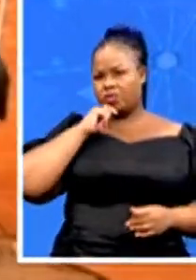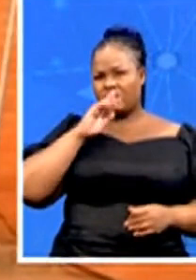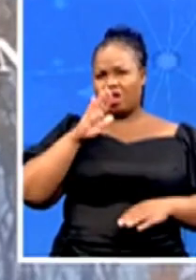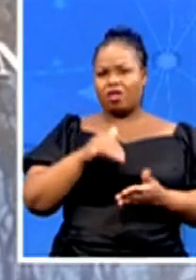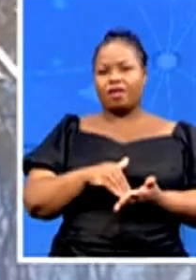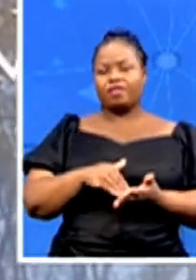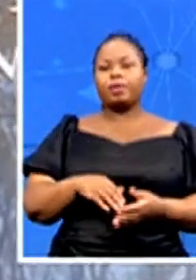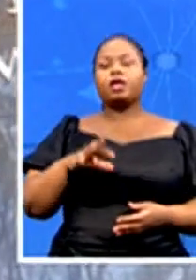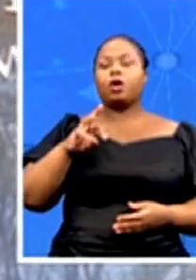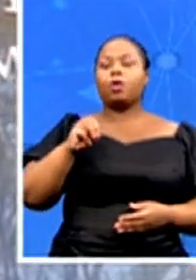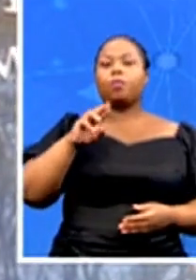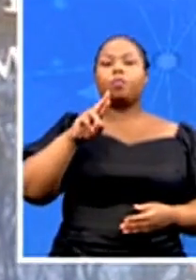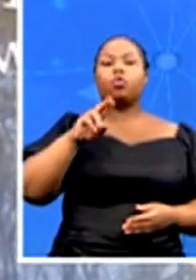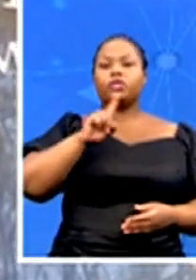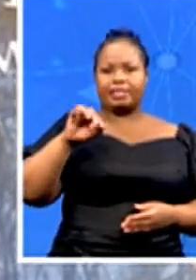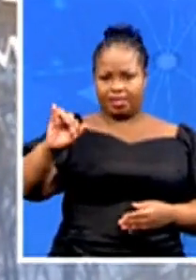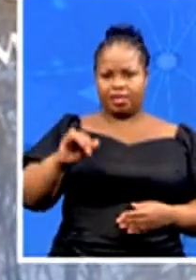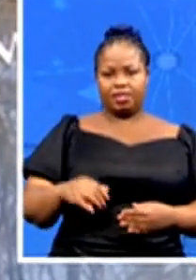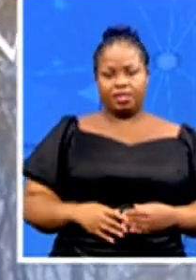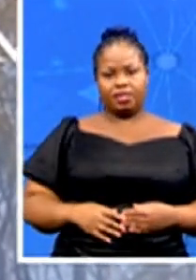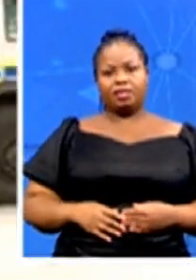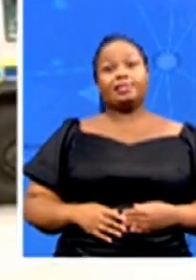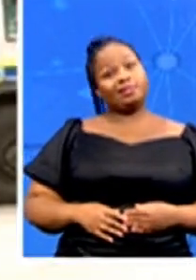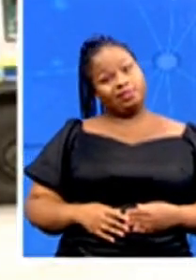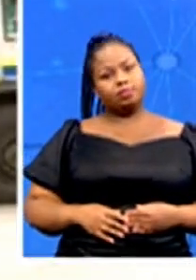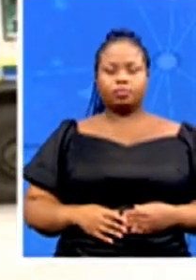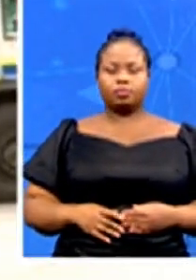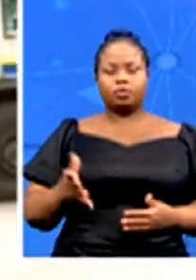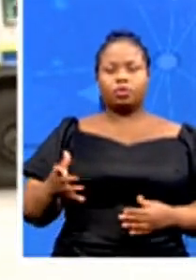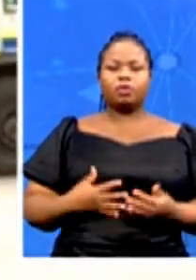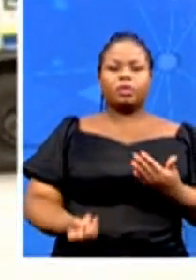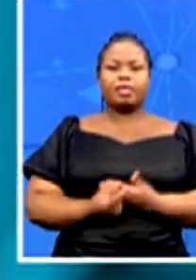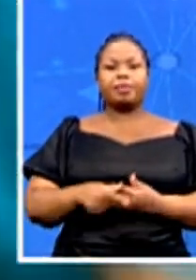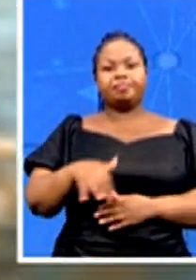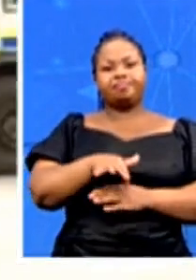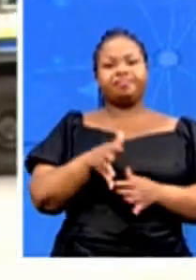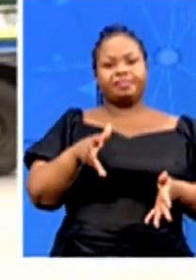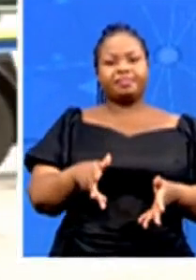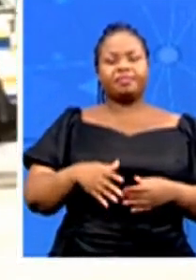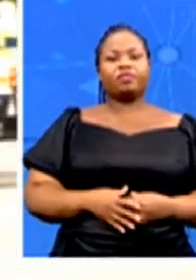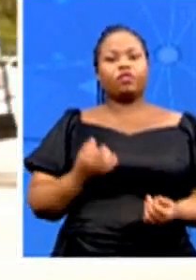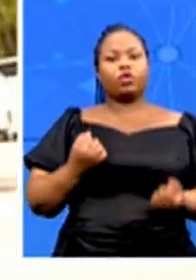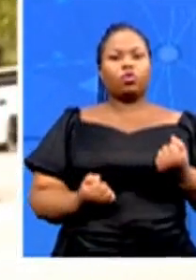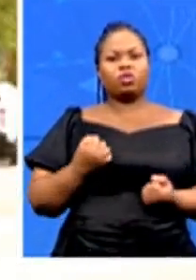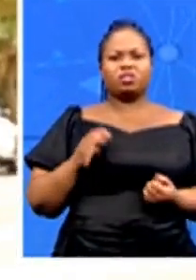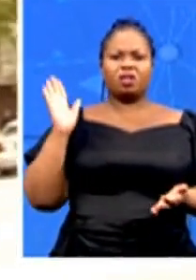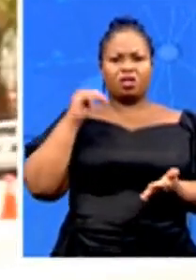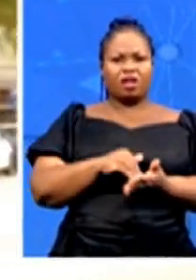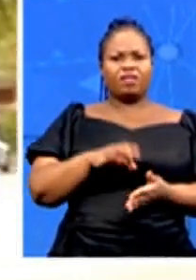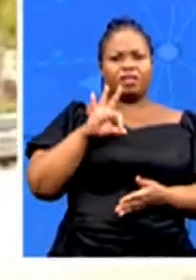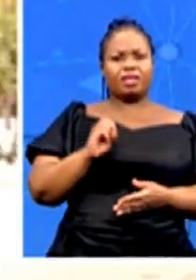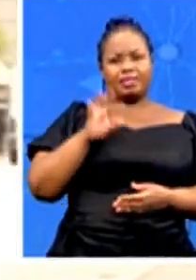So that is what happened outside the courtroom. That they arrived about 30 minutes or so ago, and then we saw